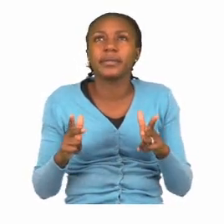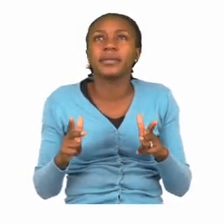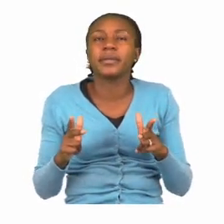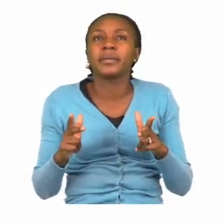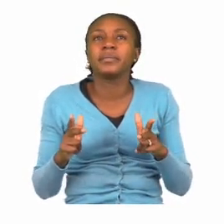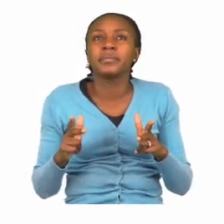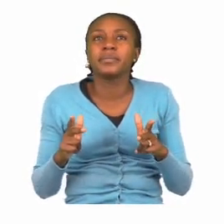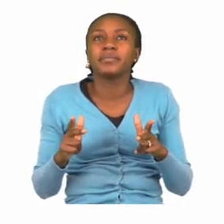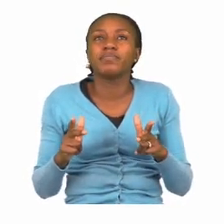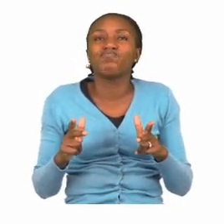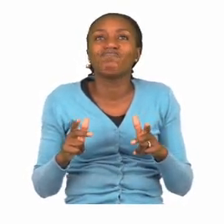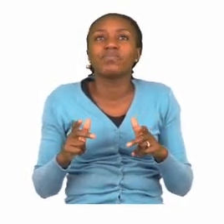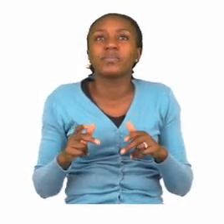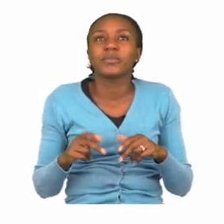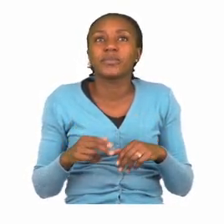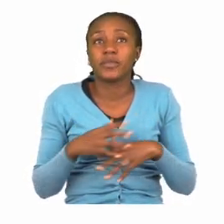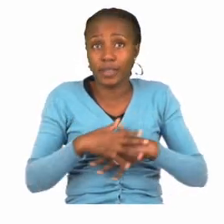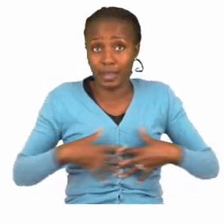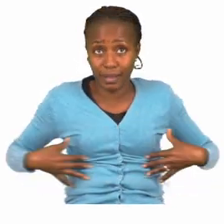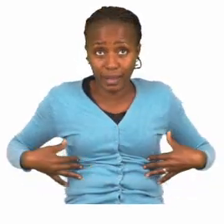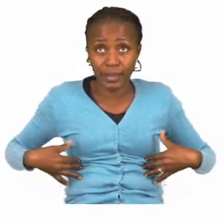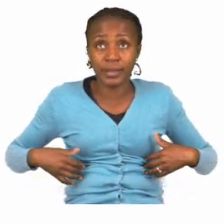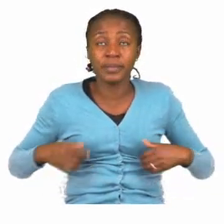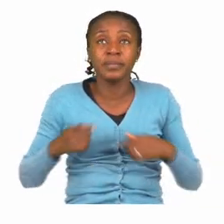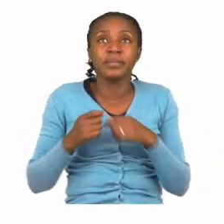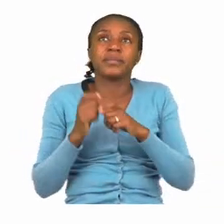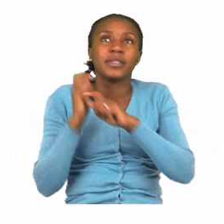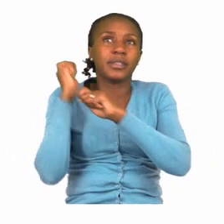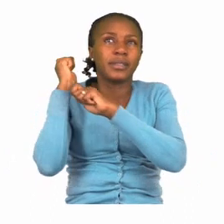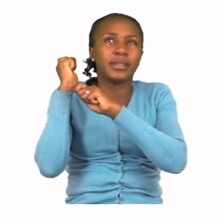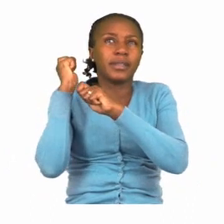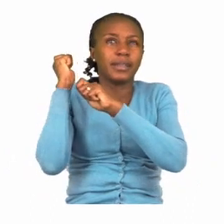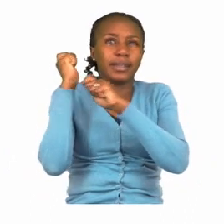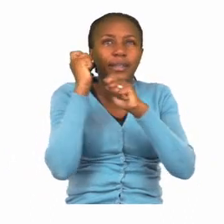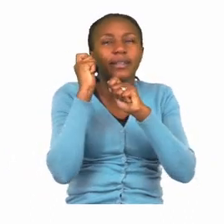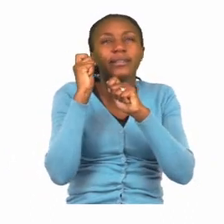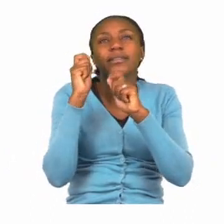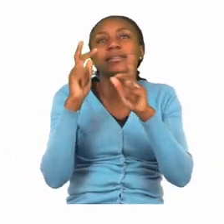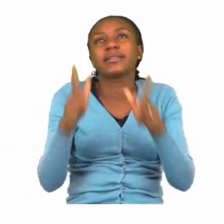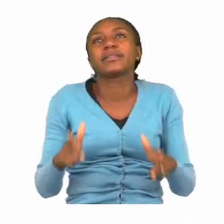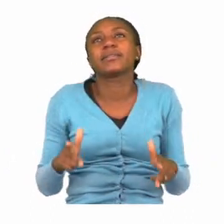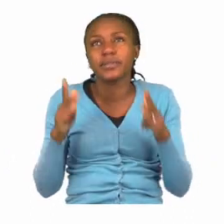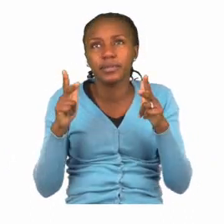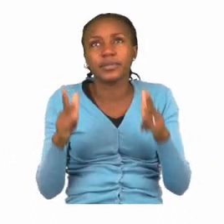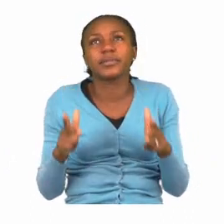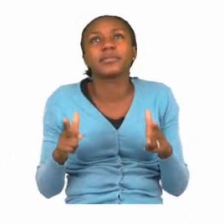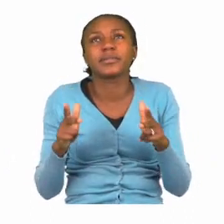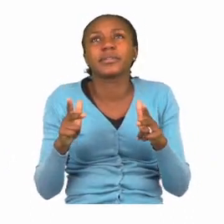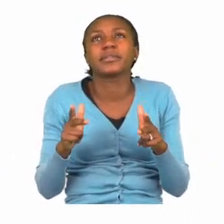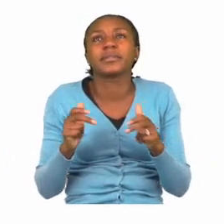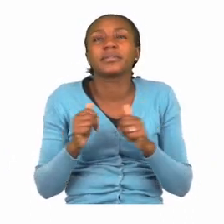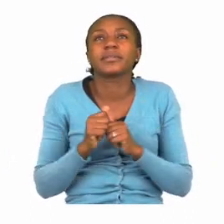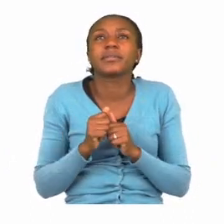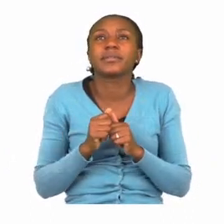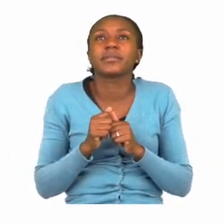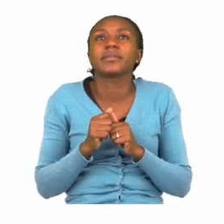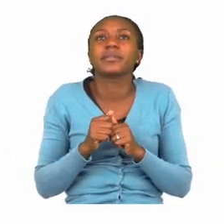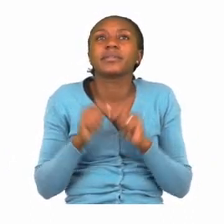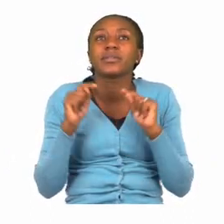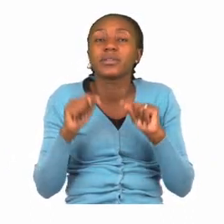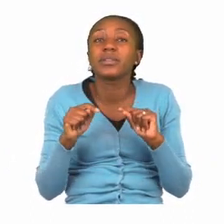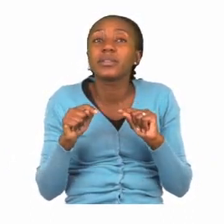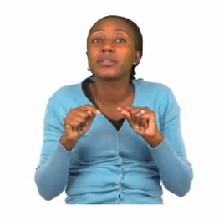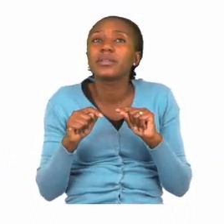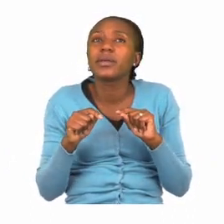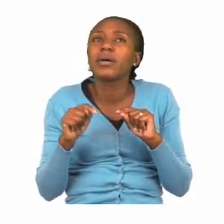An X-ray, a kite, and a train. Now you have to decide